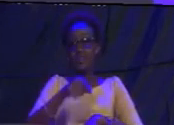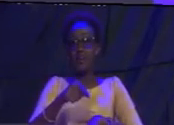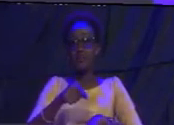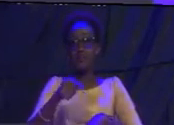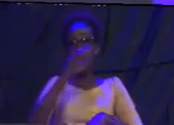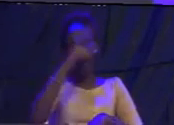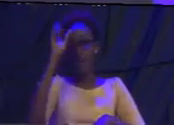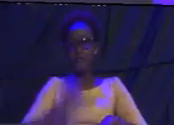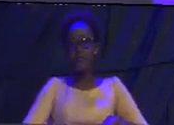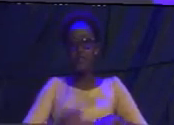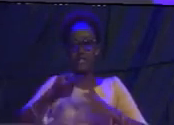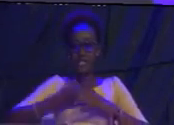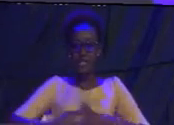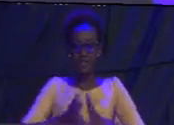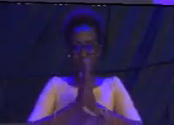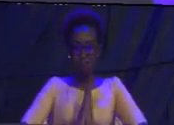Africa.